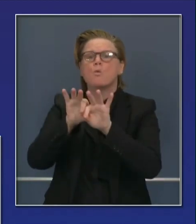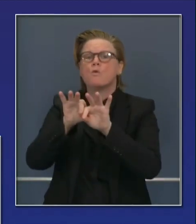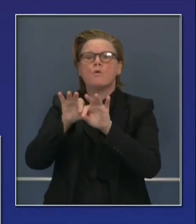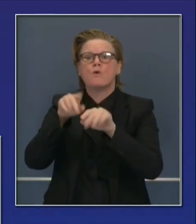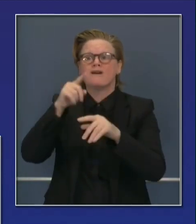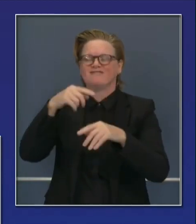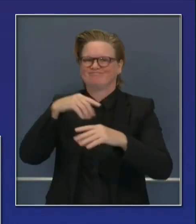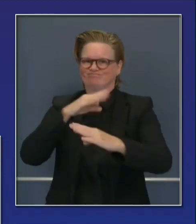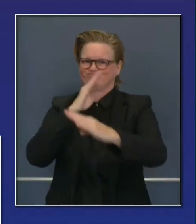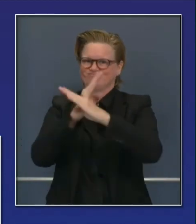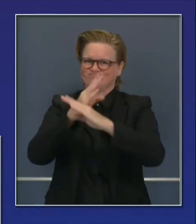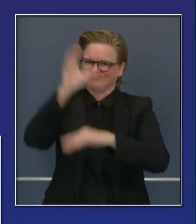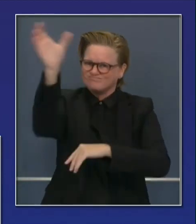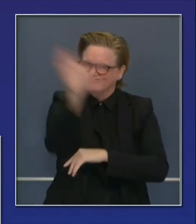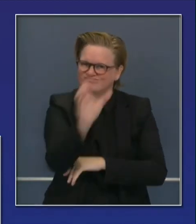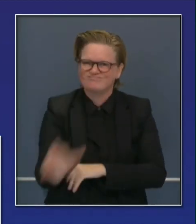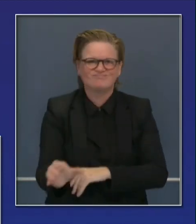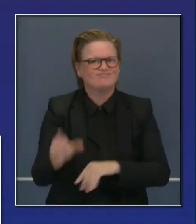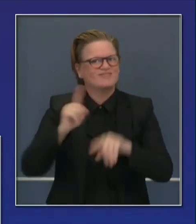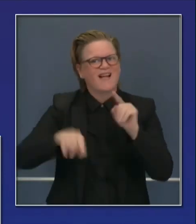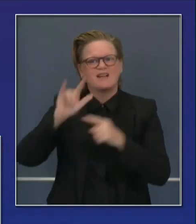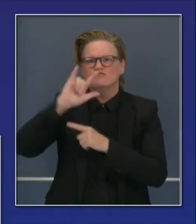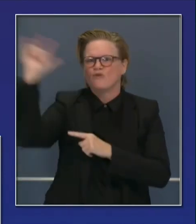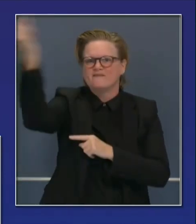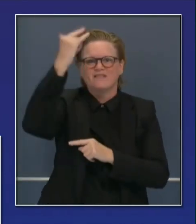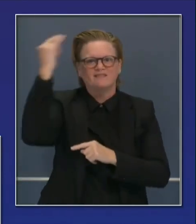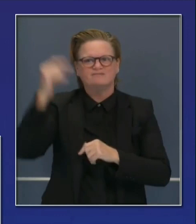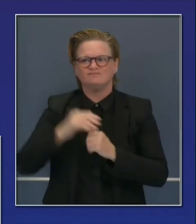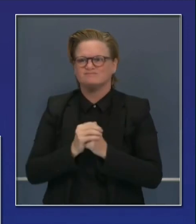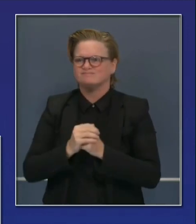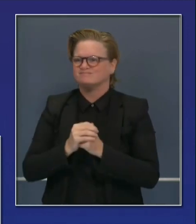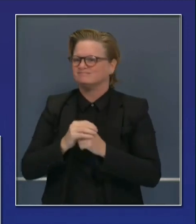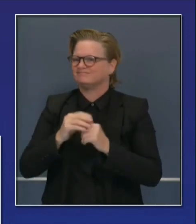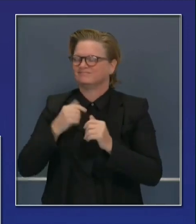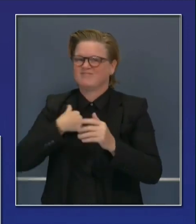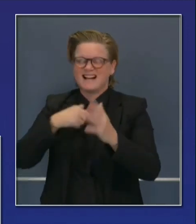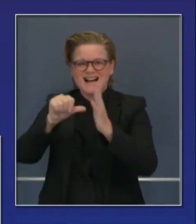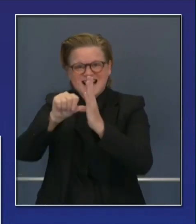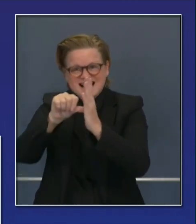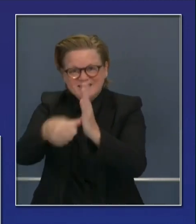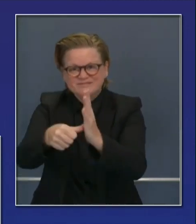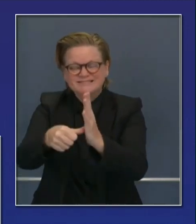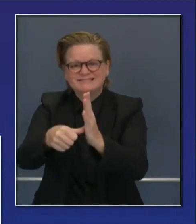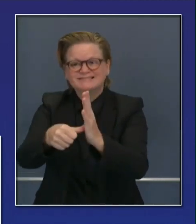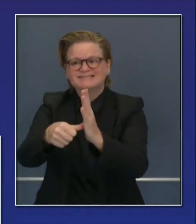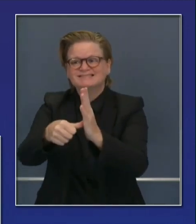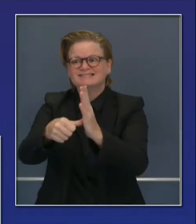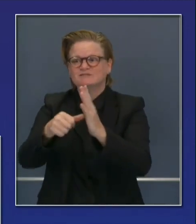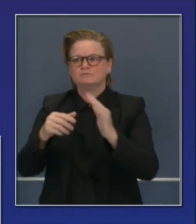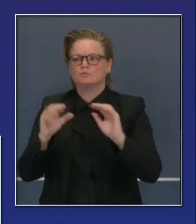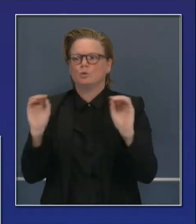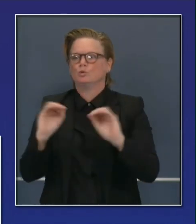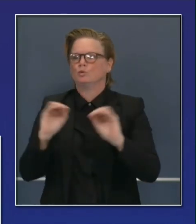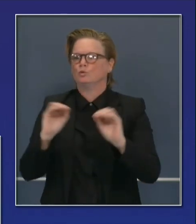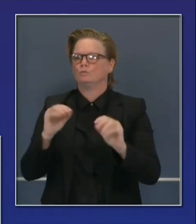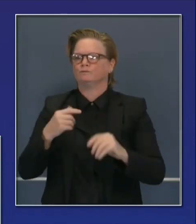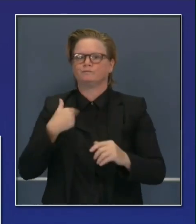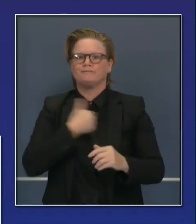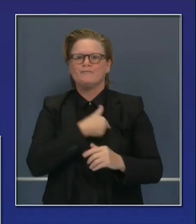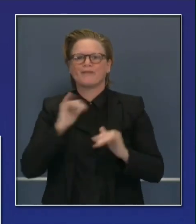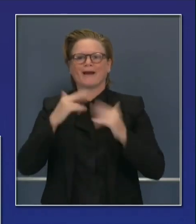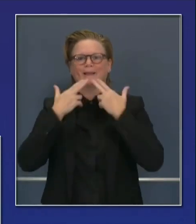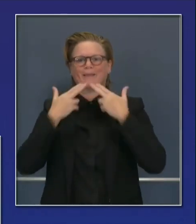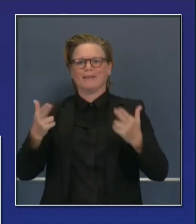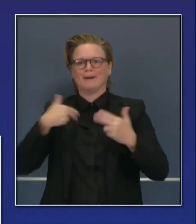statewide. Here's what we want to emphasize. None of us are naive. I certainly am not, of the